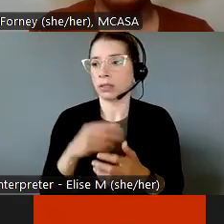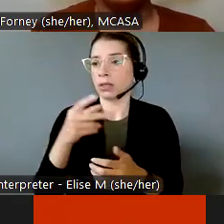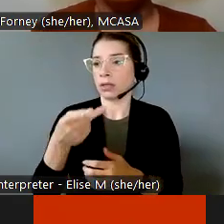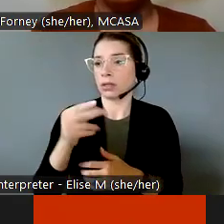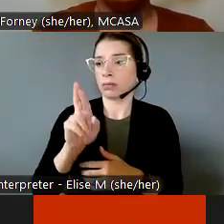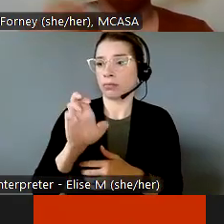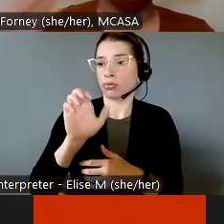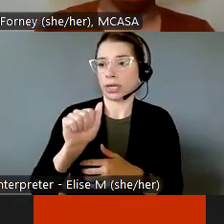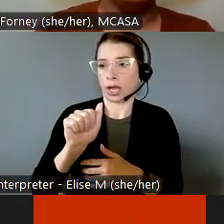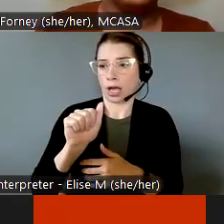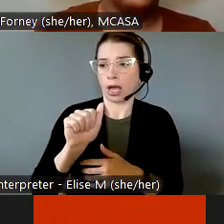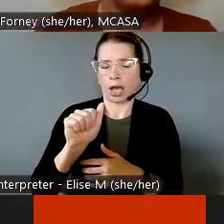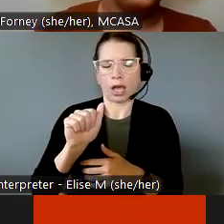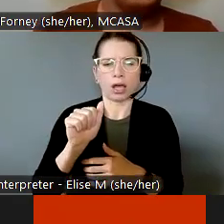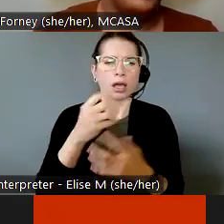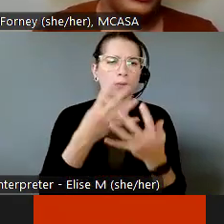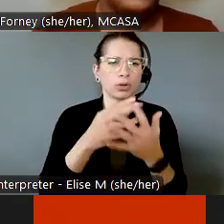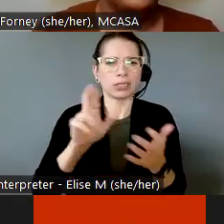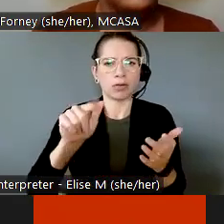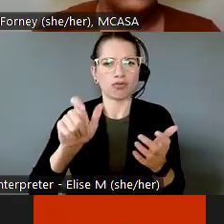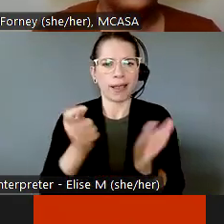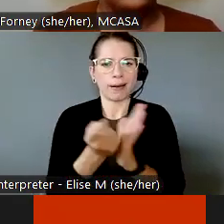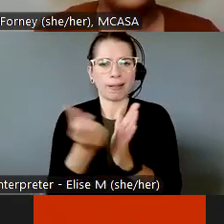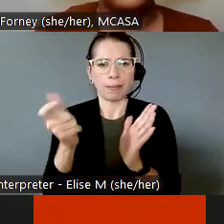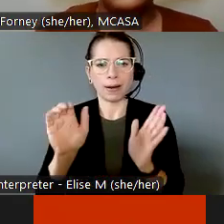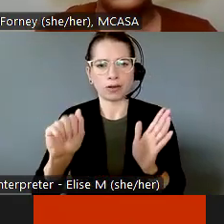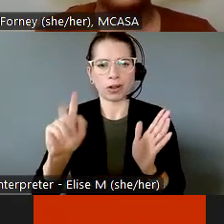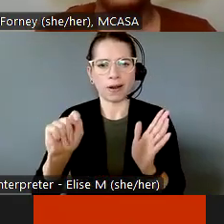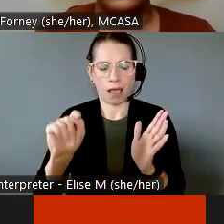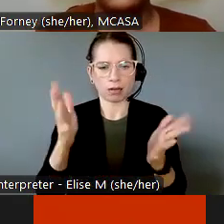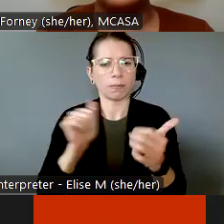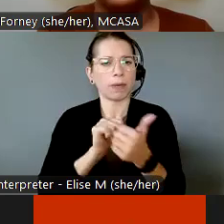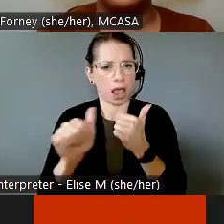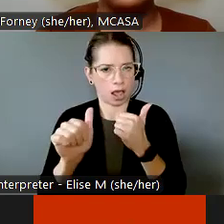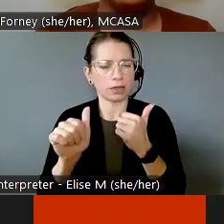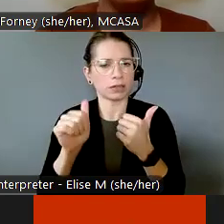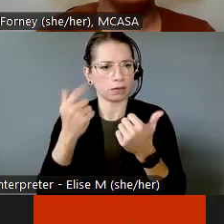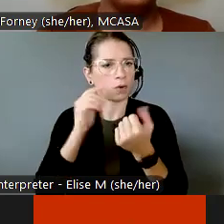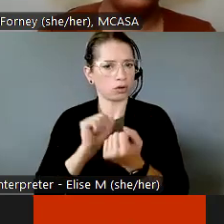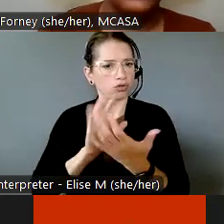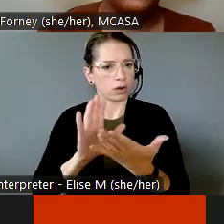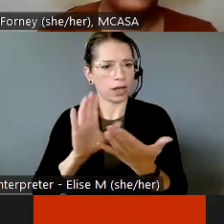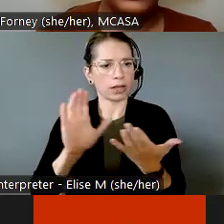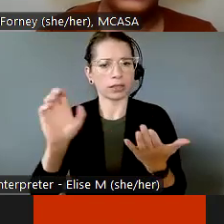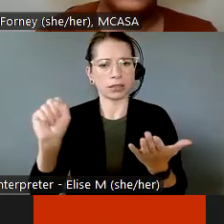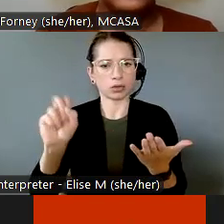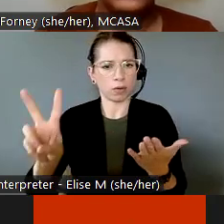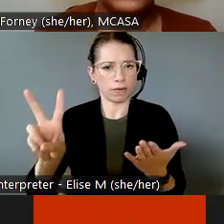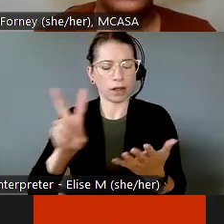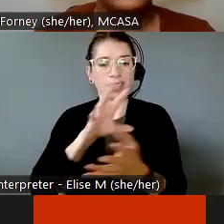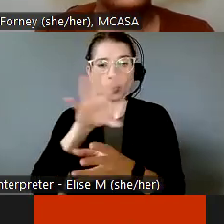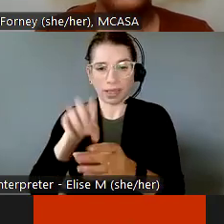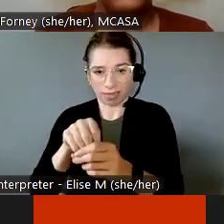Prison Rape Elimination Act was passed to address sexual violence within correctional